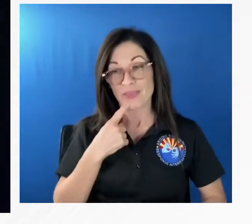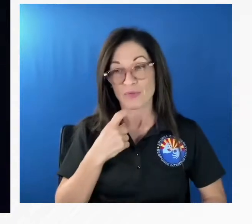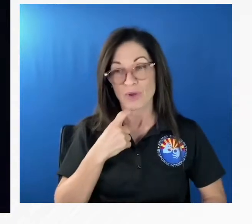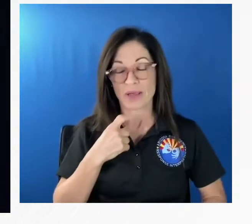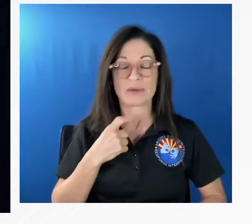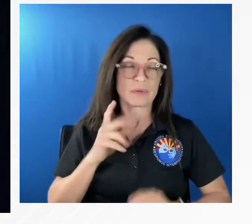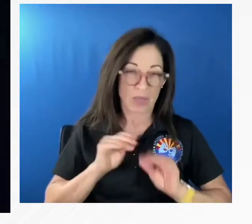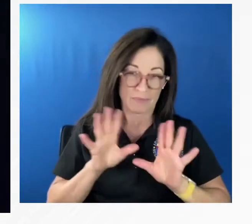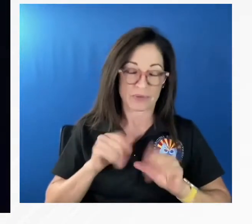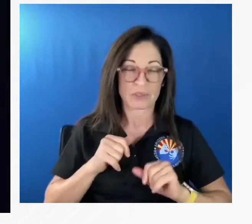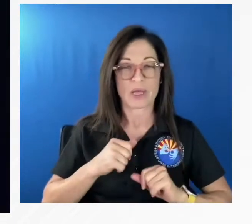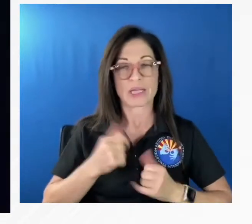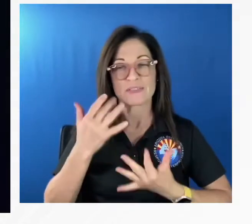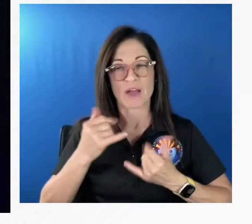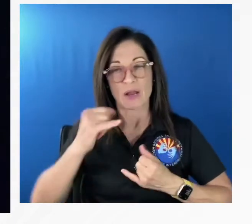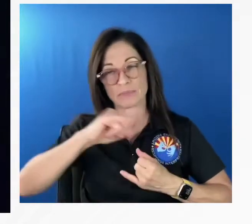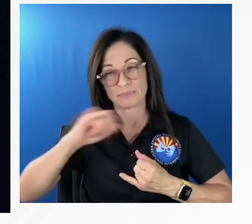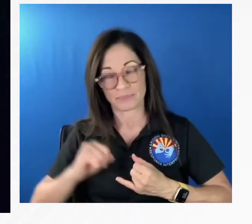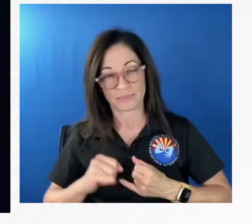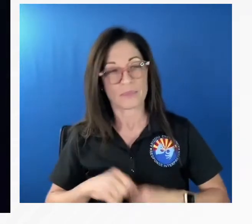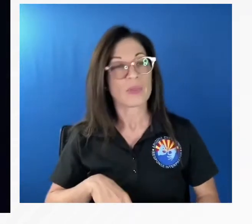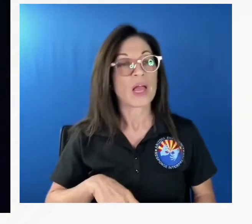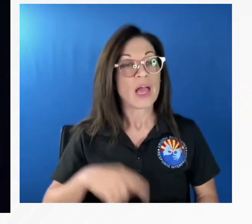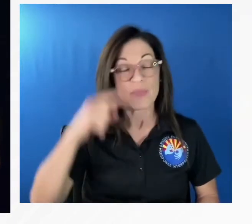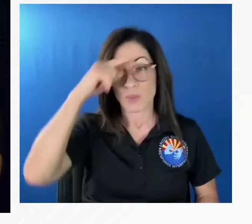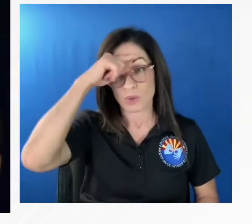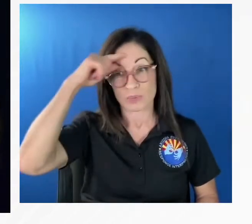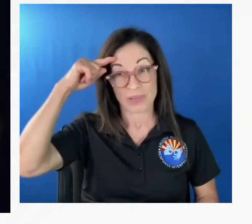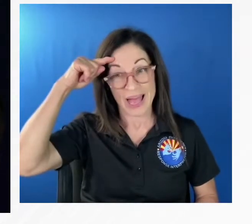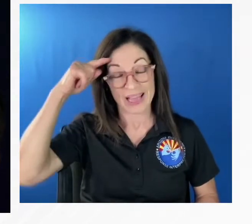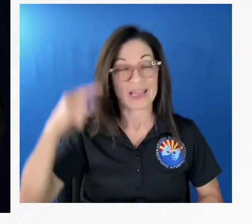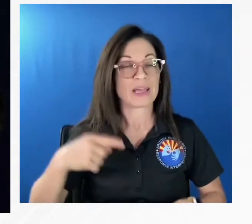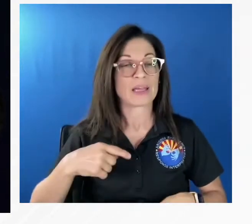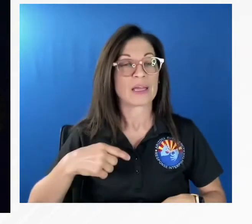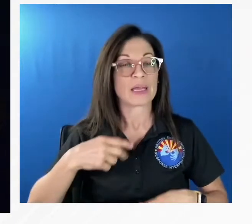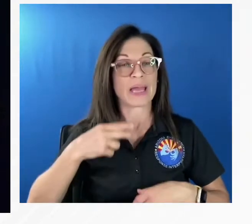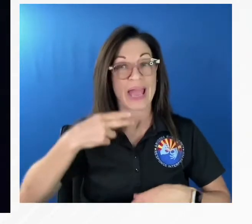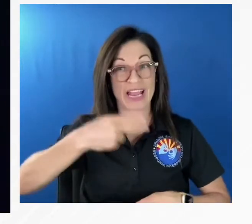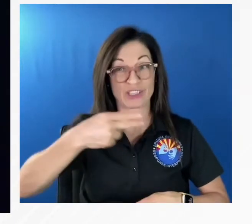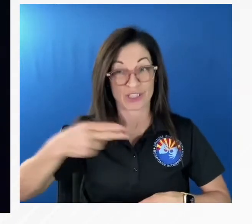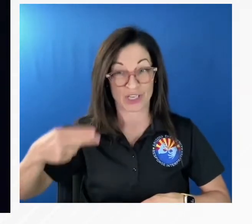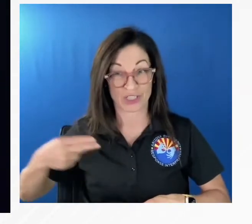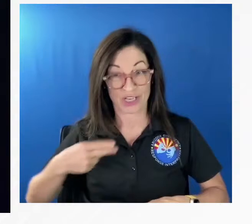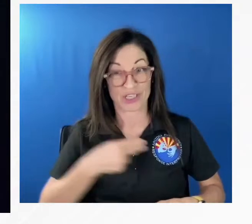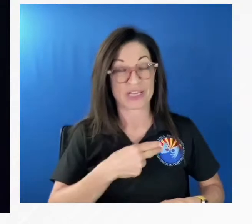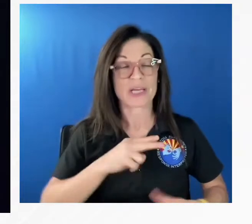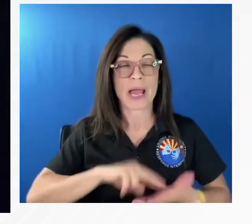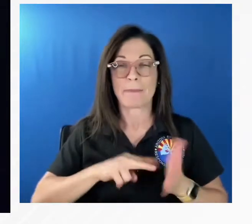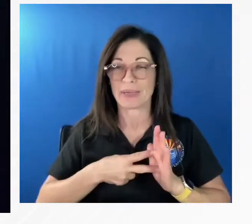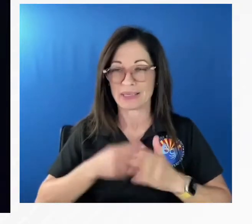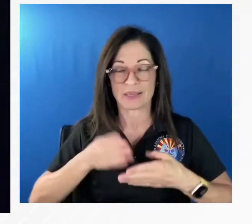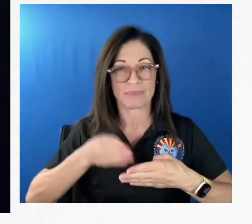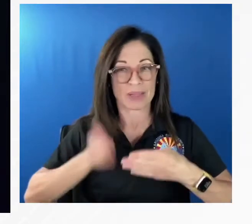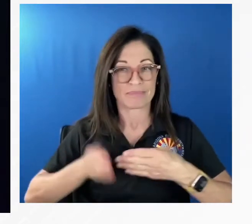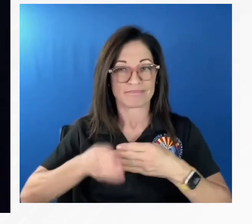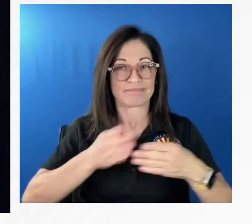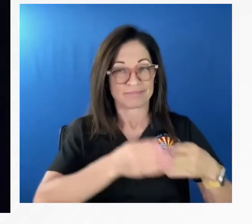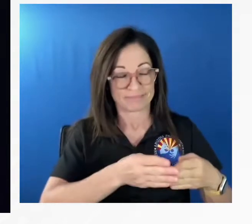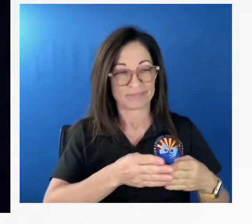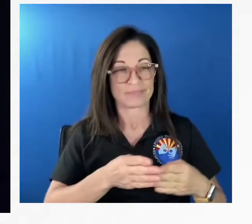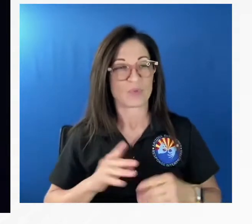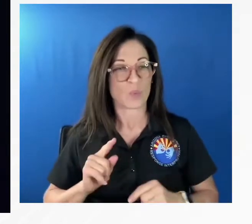and then you see the black H's, that's completed line. So that means that line is actually completed and verified. Next slide.